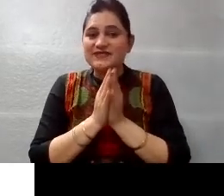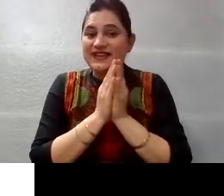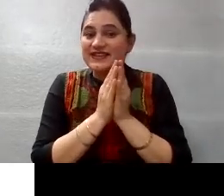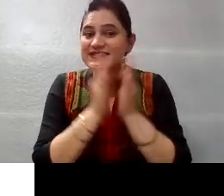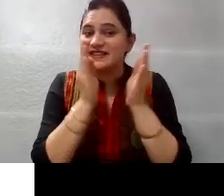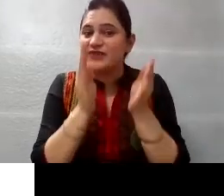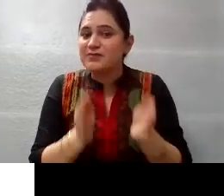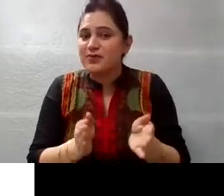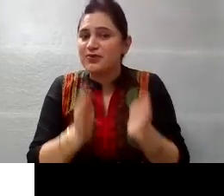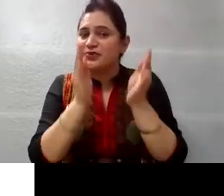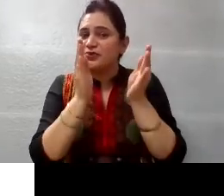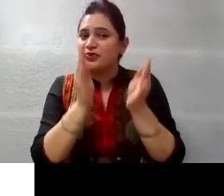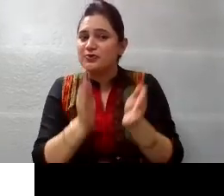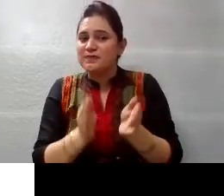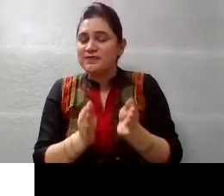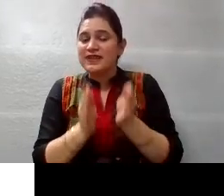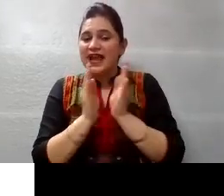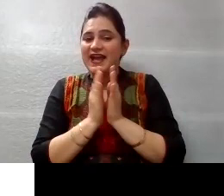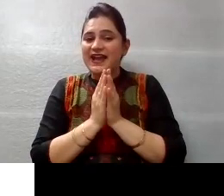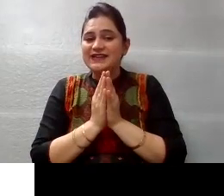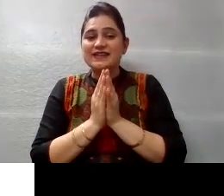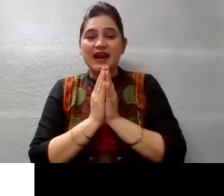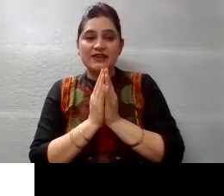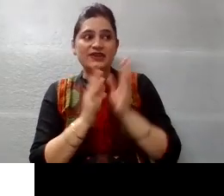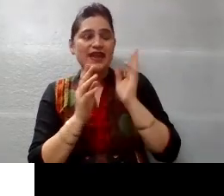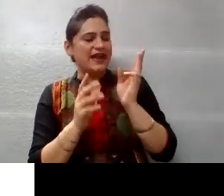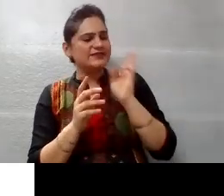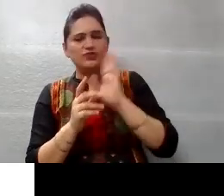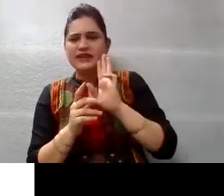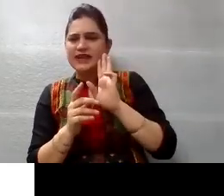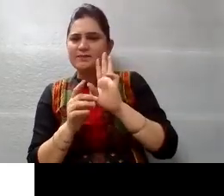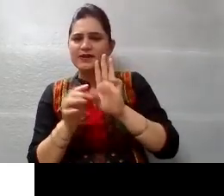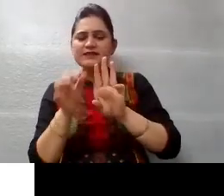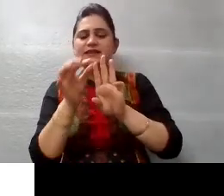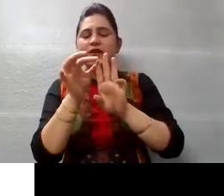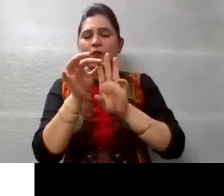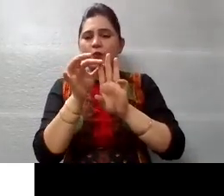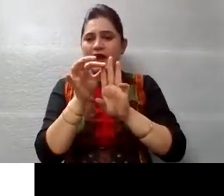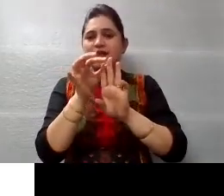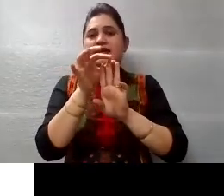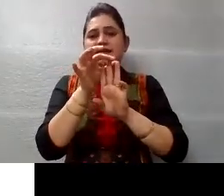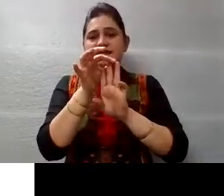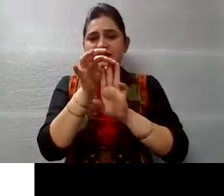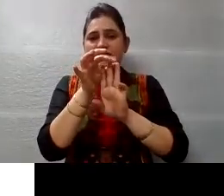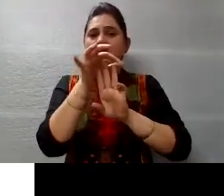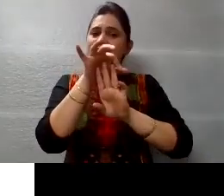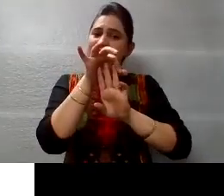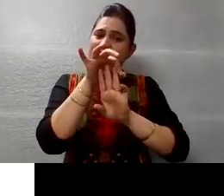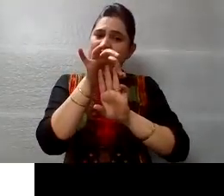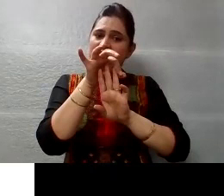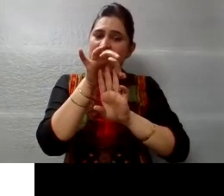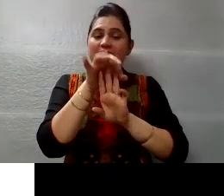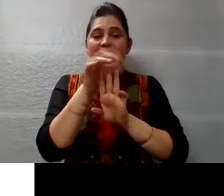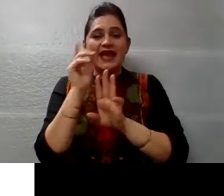all see. We can see one more room. And 100 has three numbers. One, zero,